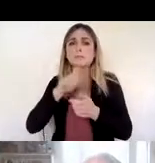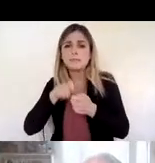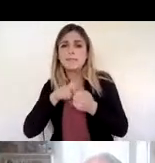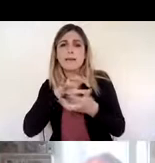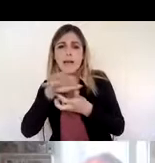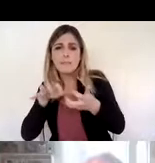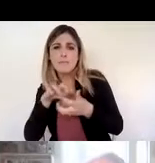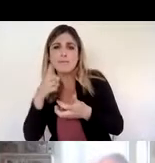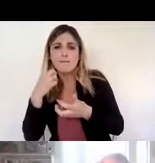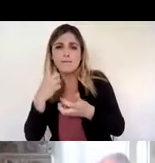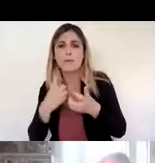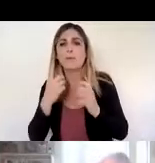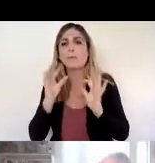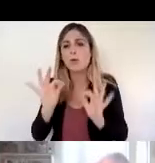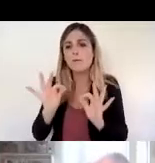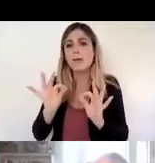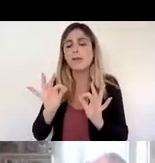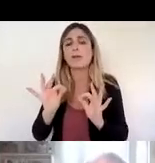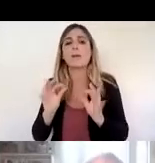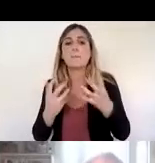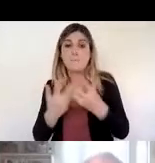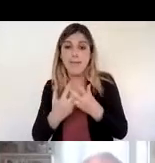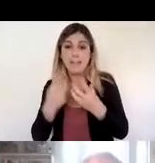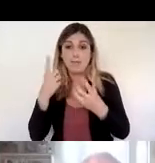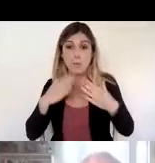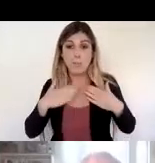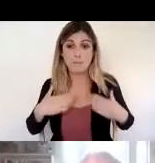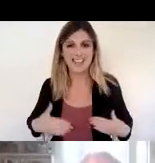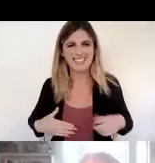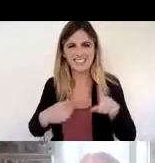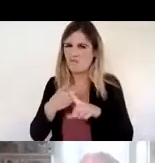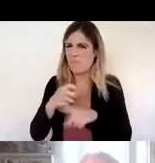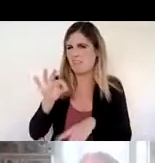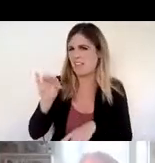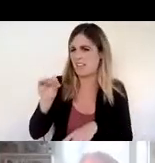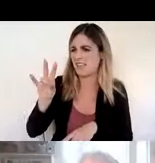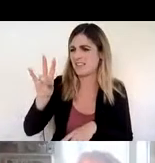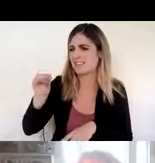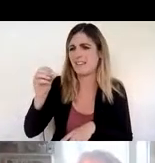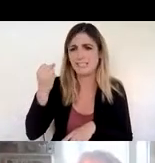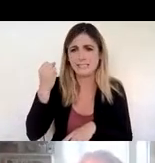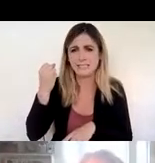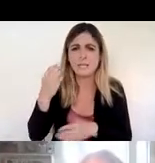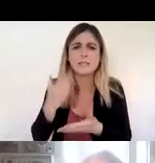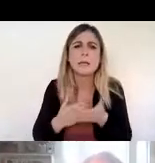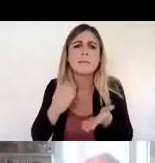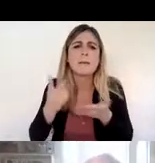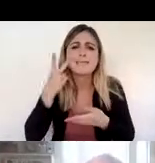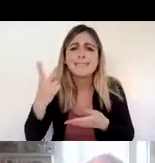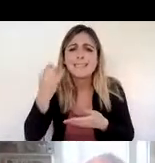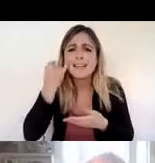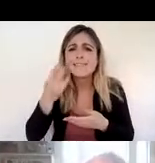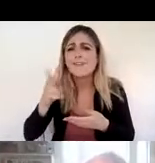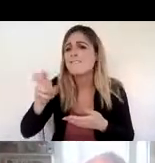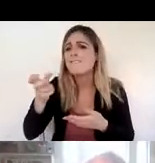what the body needed. This was 1970s nutrition. And some of you may have seen this. If you've been vegetarian or vegan for a long time, you may have seen this